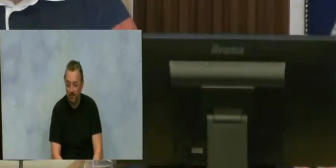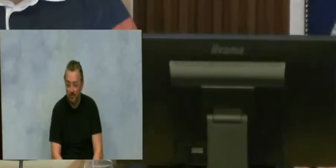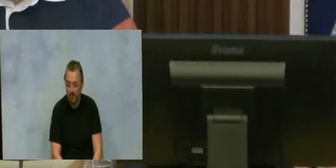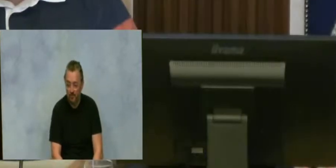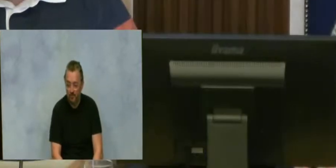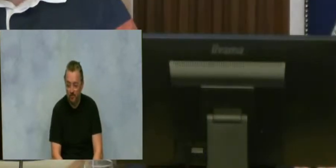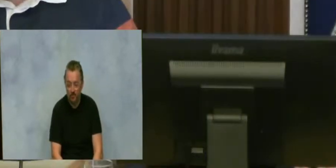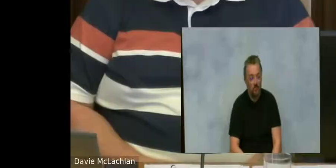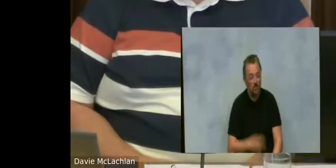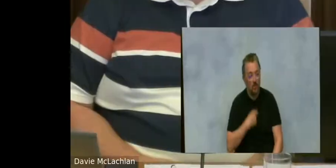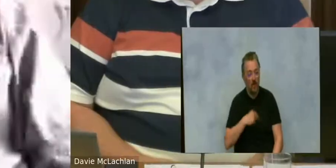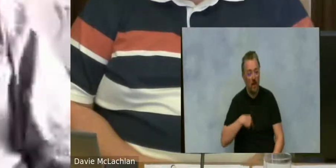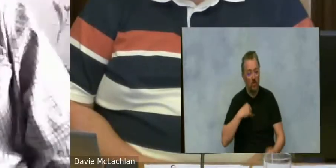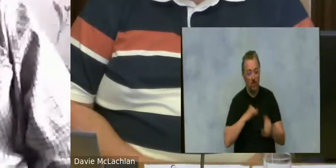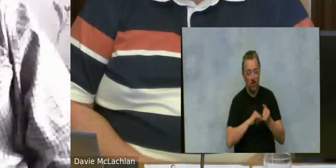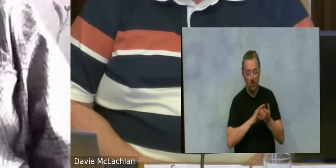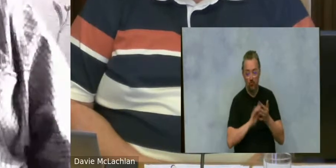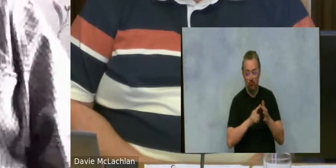Councillor Shearer.